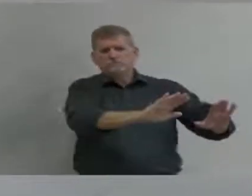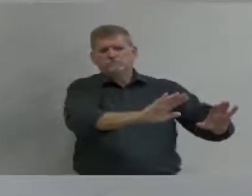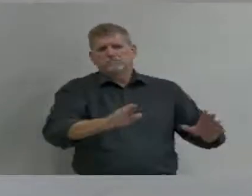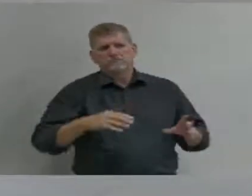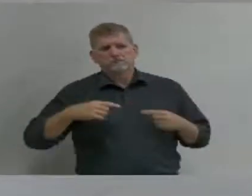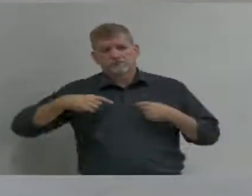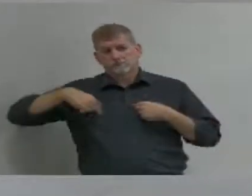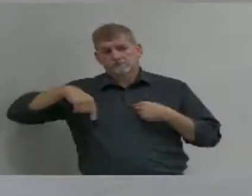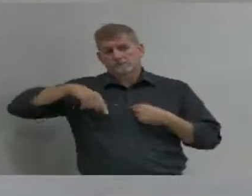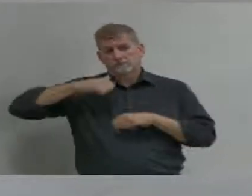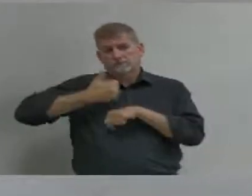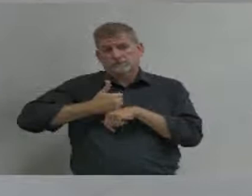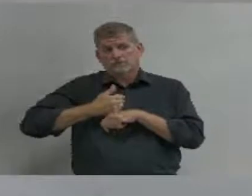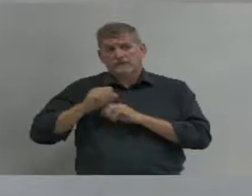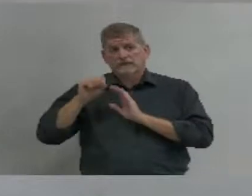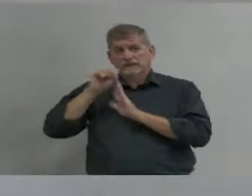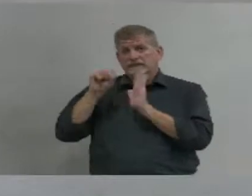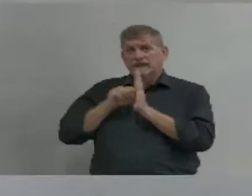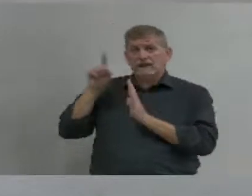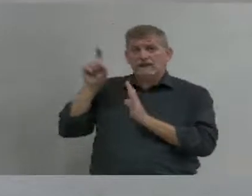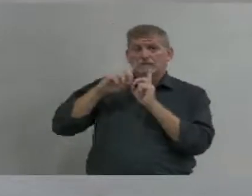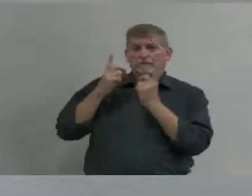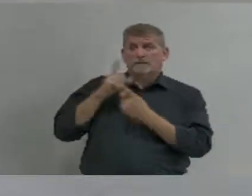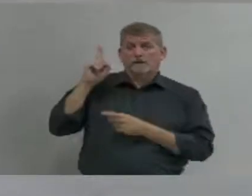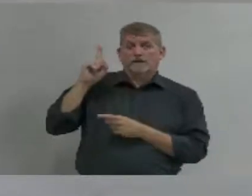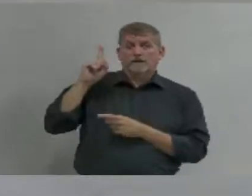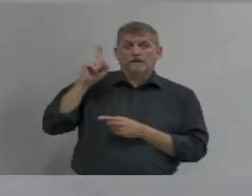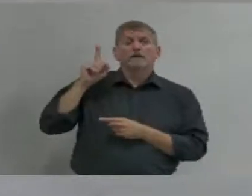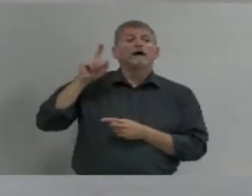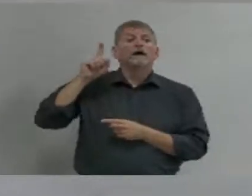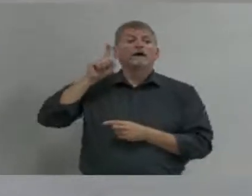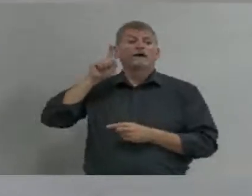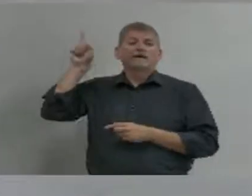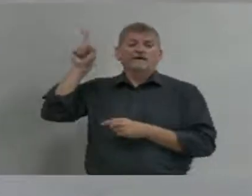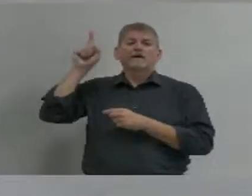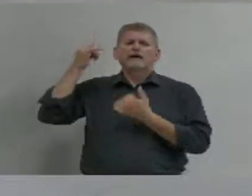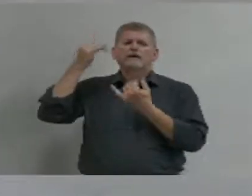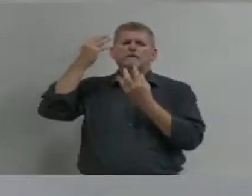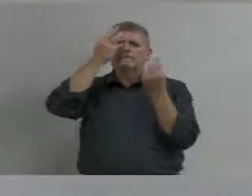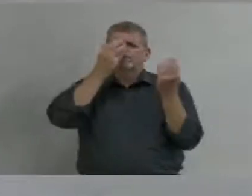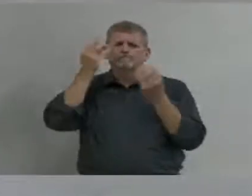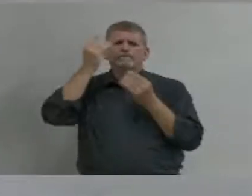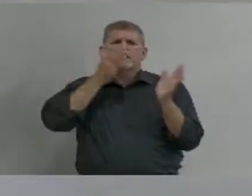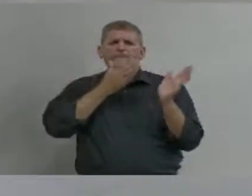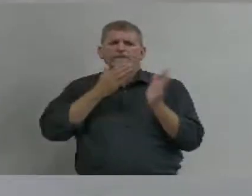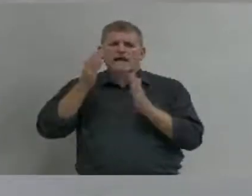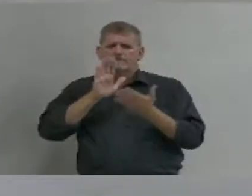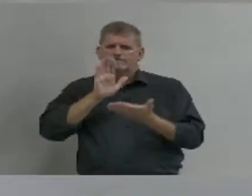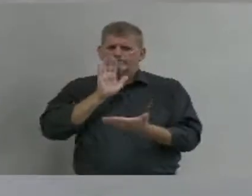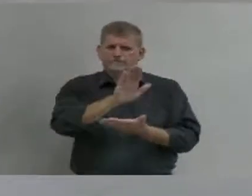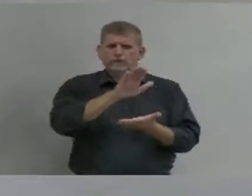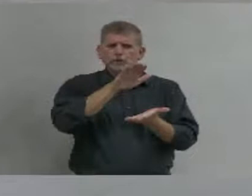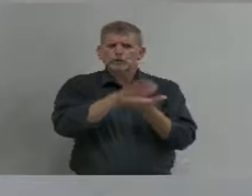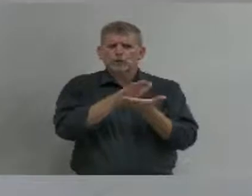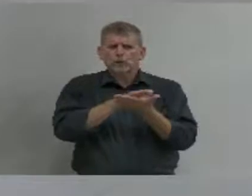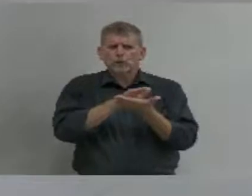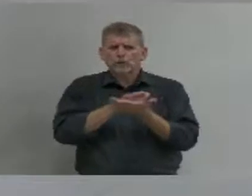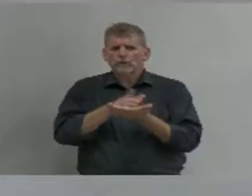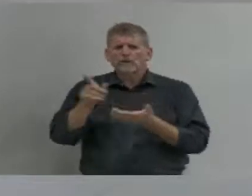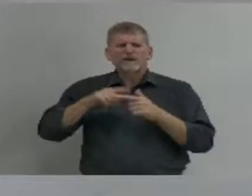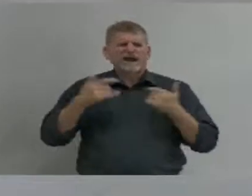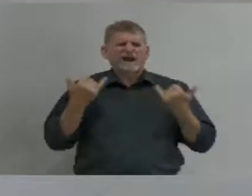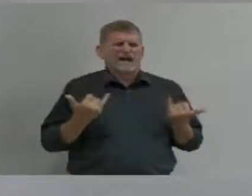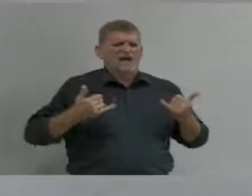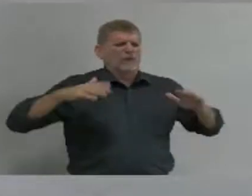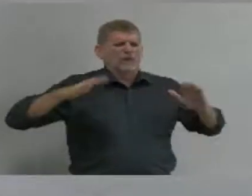a school dashboard. I haven't seen all the details of what that dashboard will entail, but we